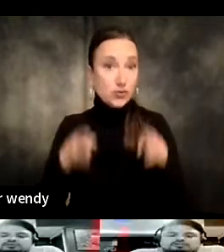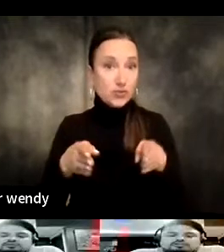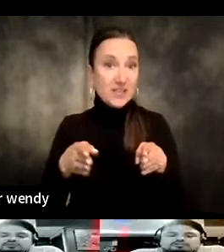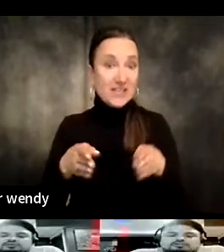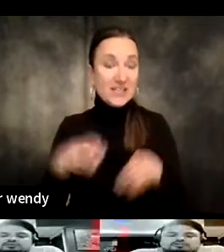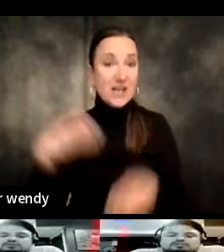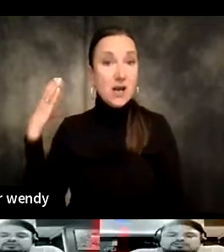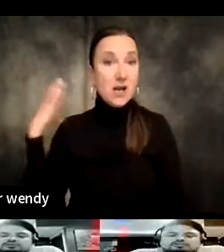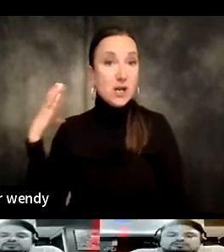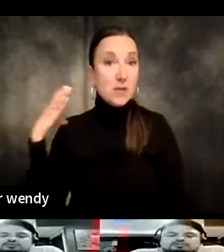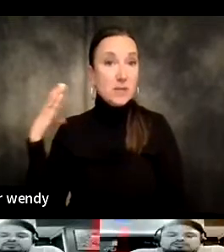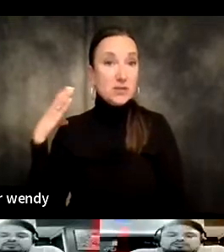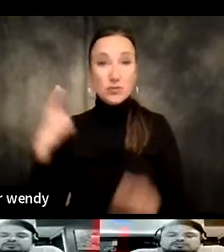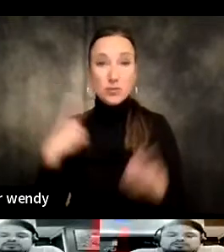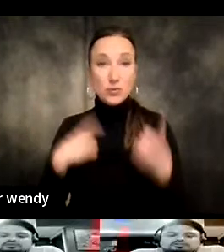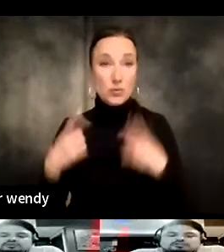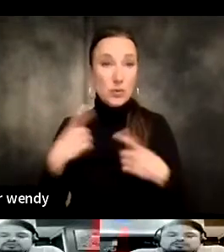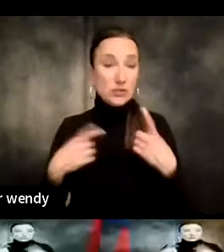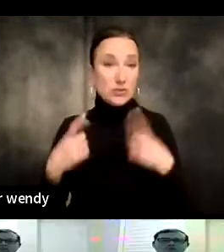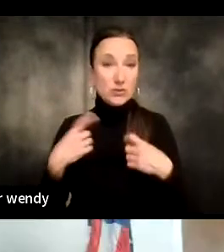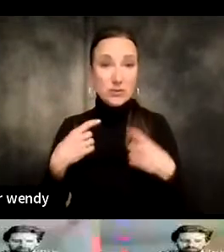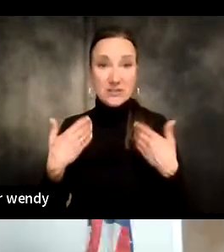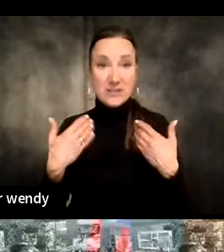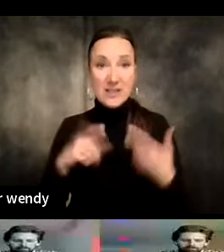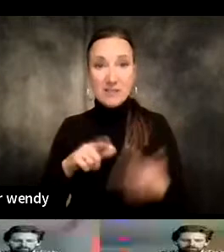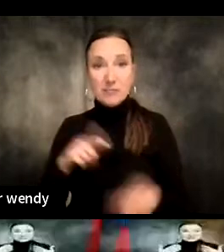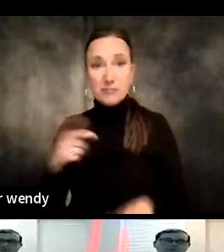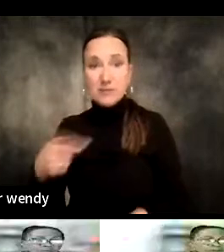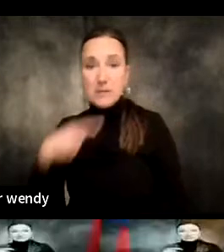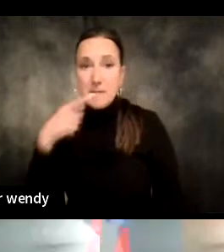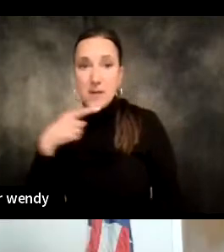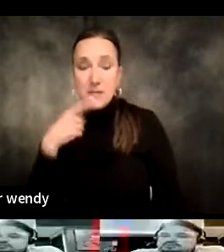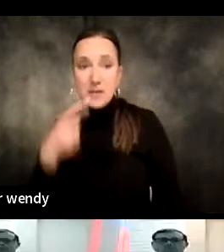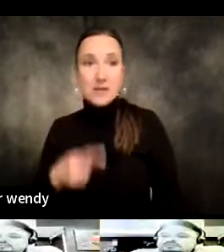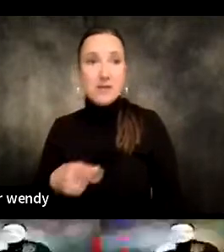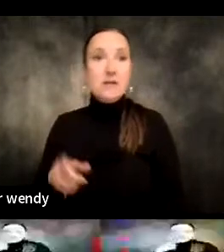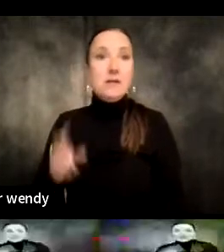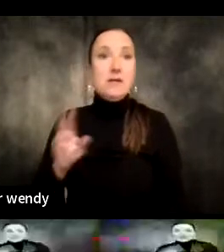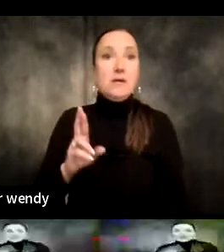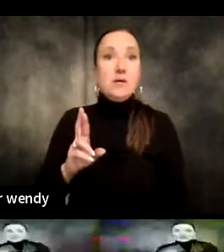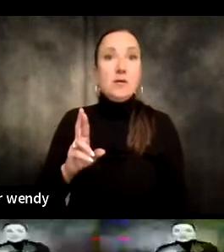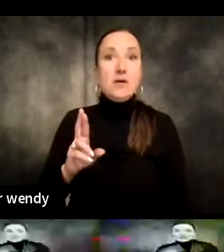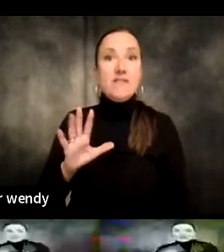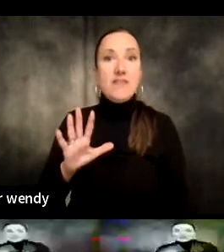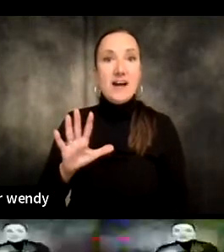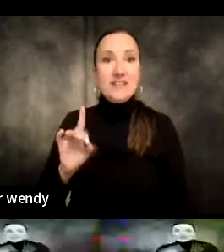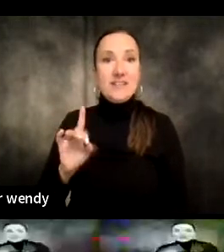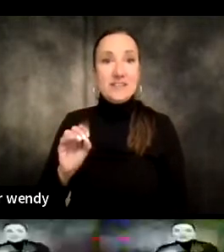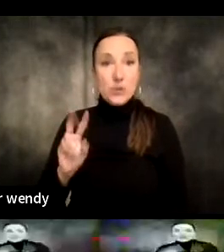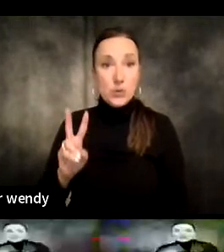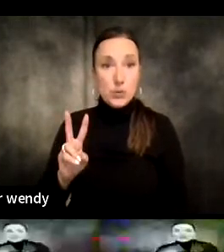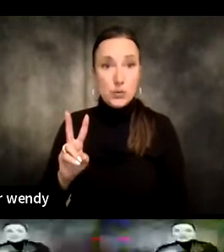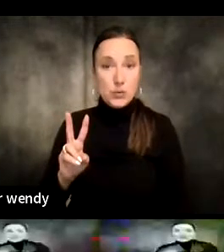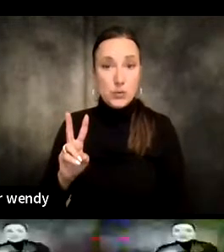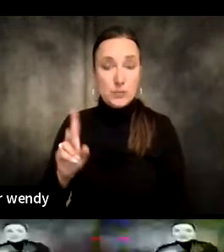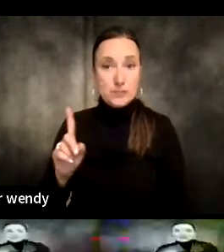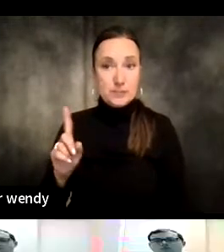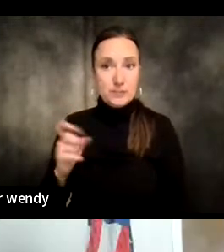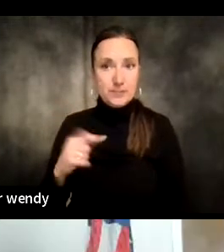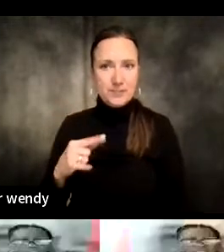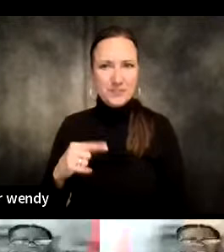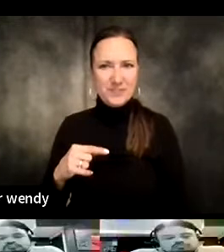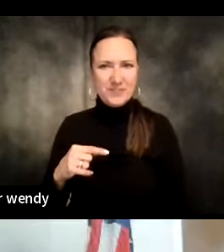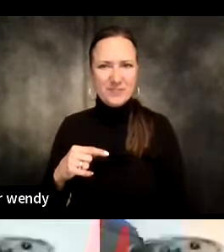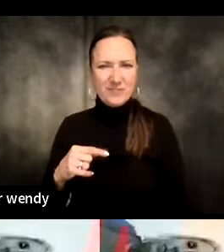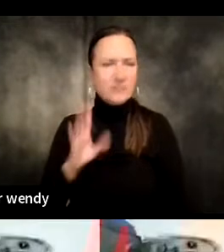Commissioners, questions, and I'll proceed with the public again. Commissioner Rhodes, any questions? 5D02. I'm sorry, did